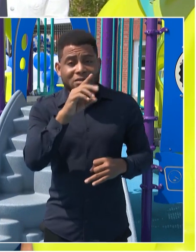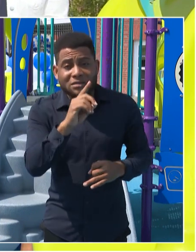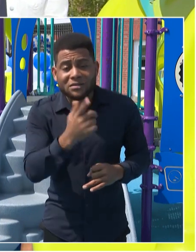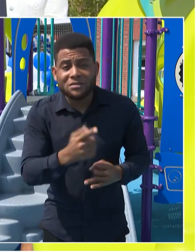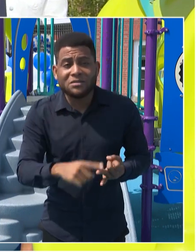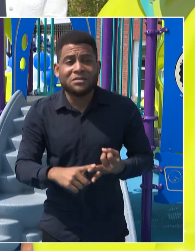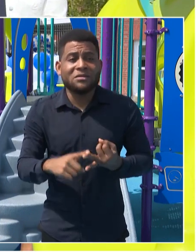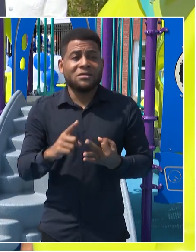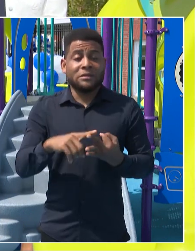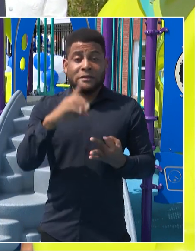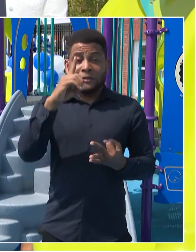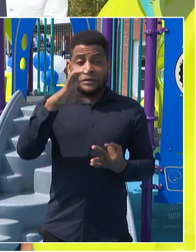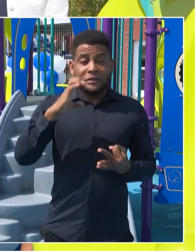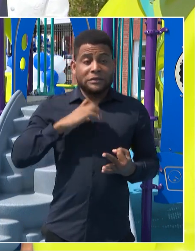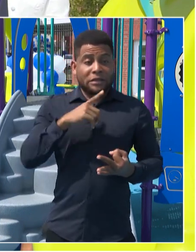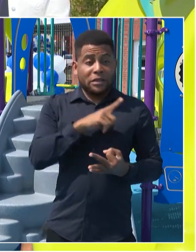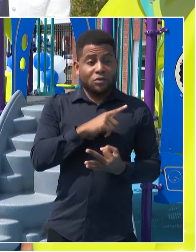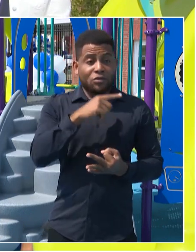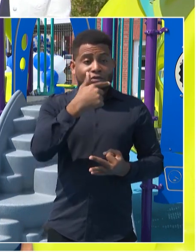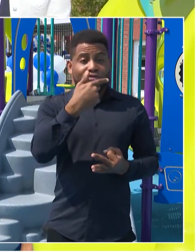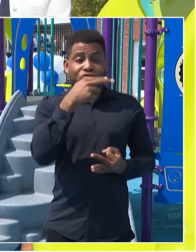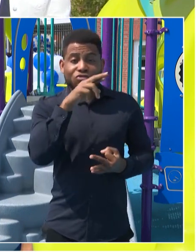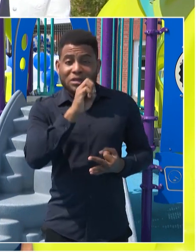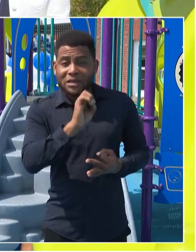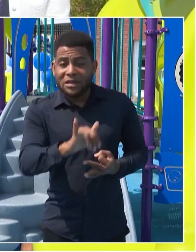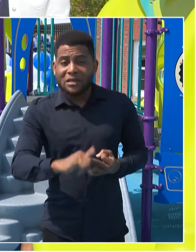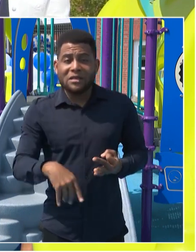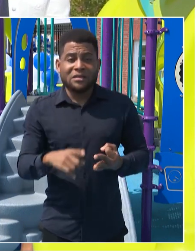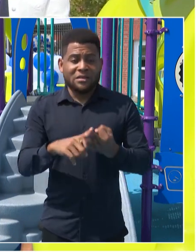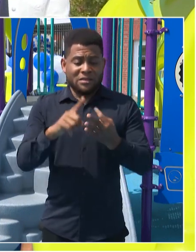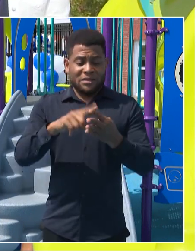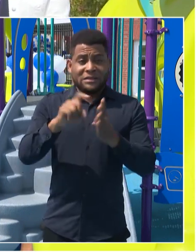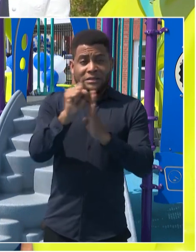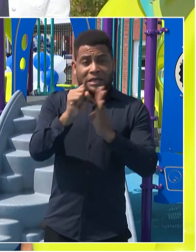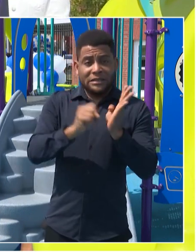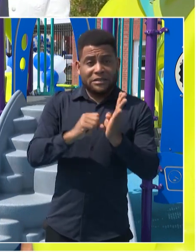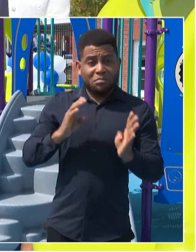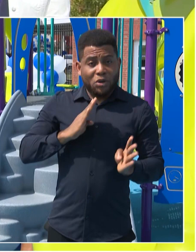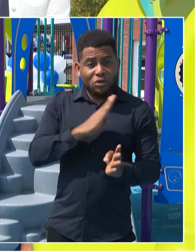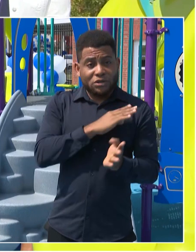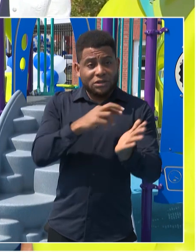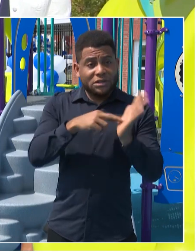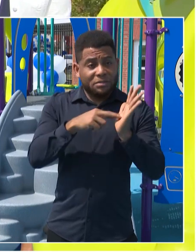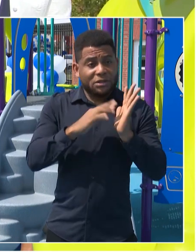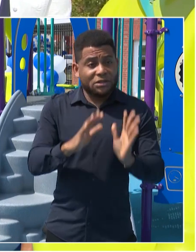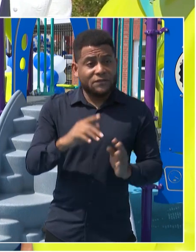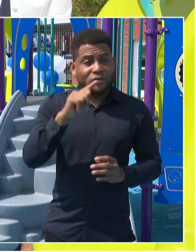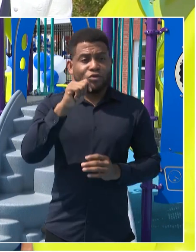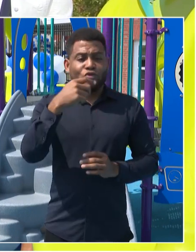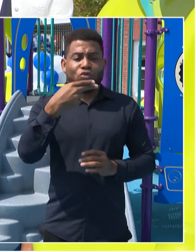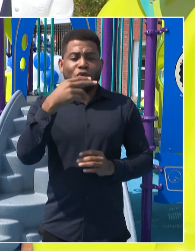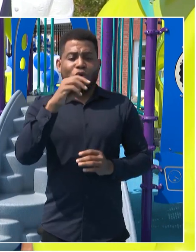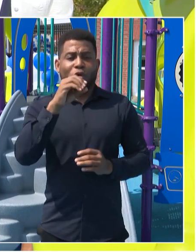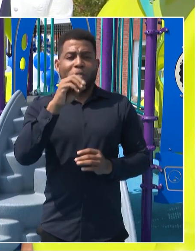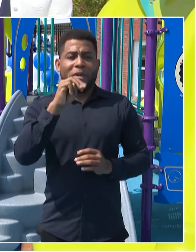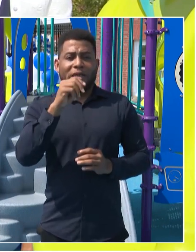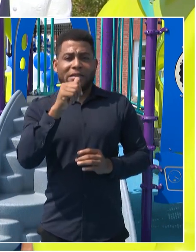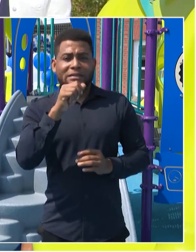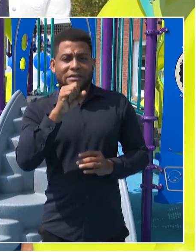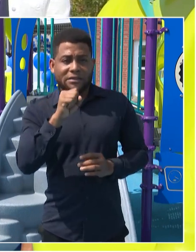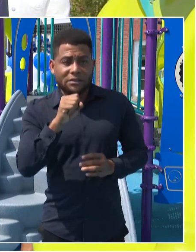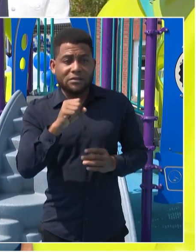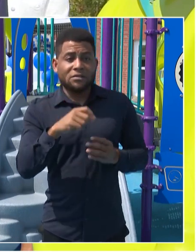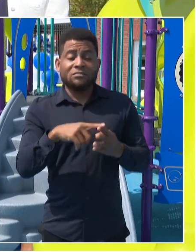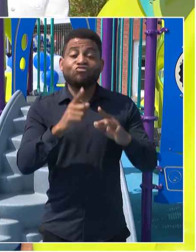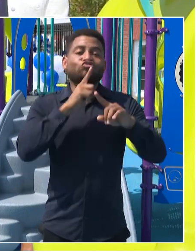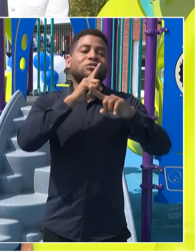of Education Representative Thompson, and the entire community for the great work that they have done, the DCPS executive team,